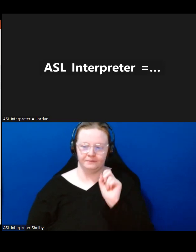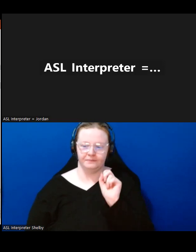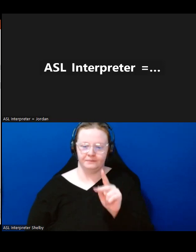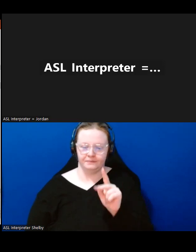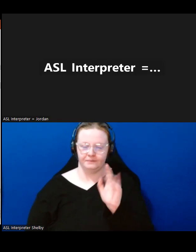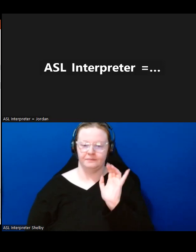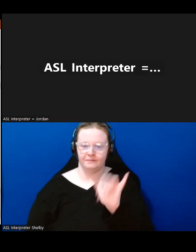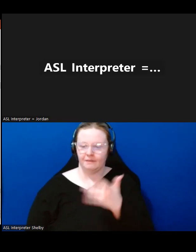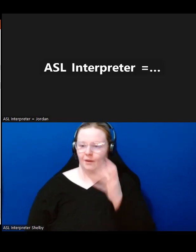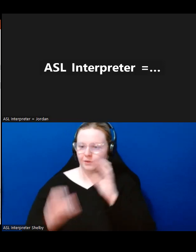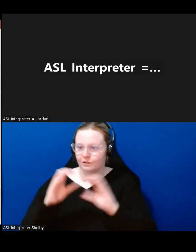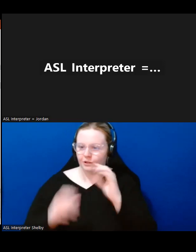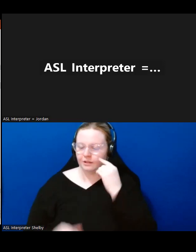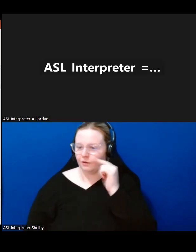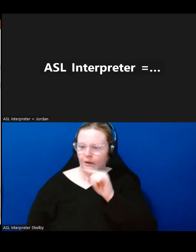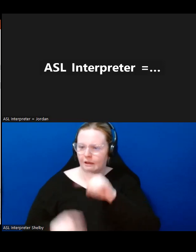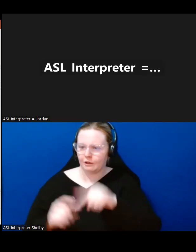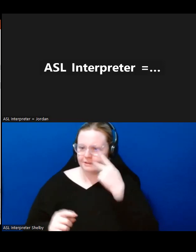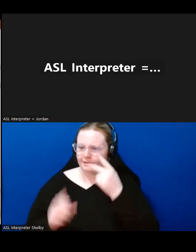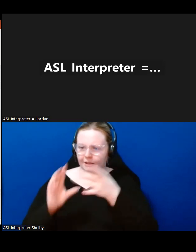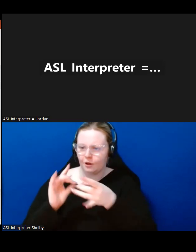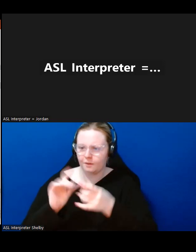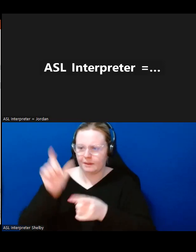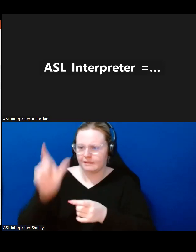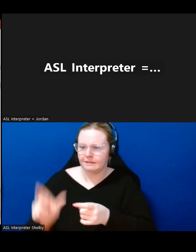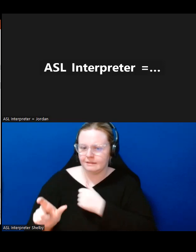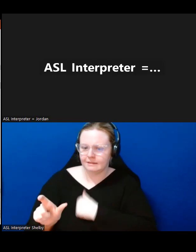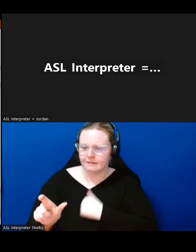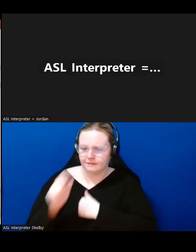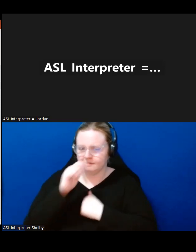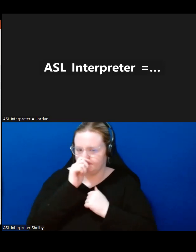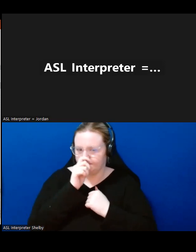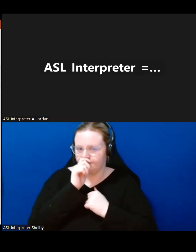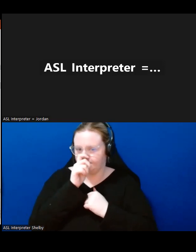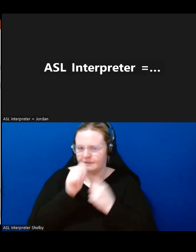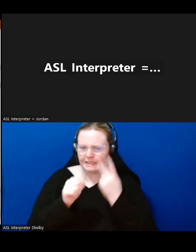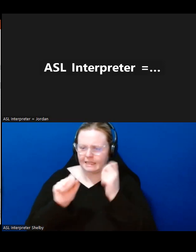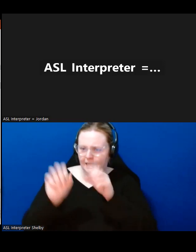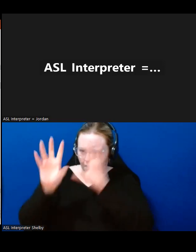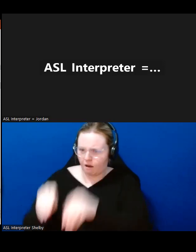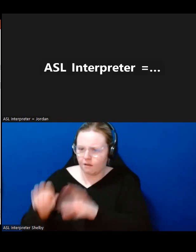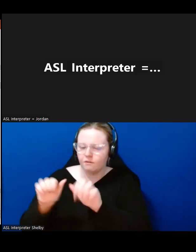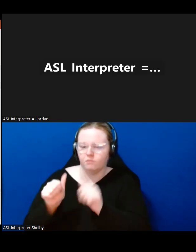that there. Let's see if I'll minimize you. There you go. Now you're gone.